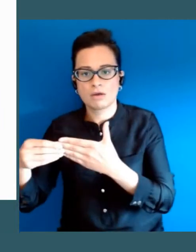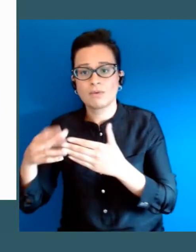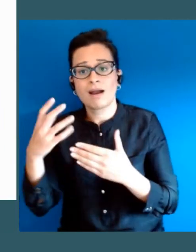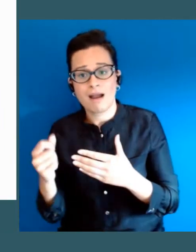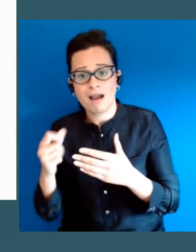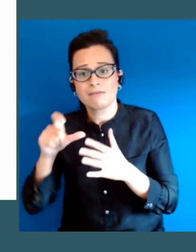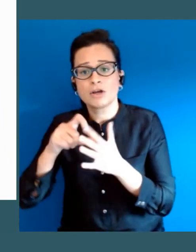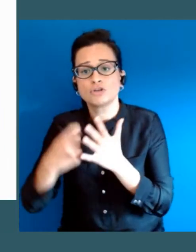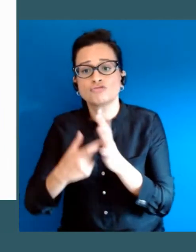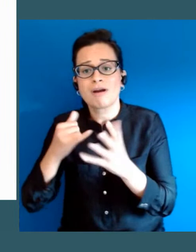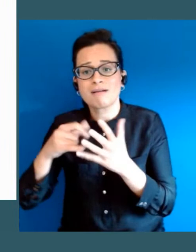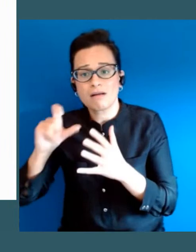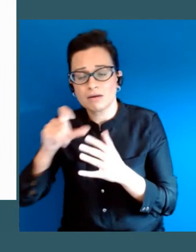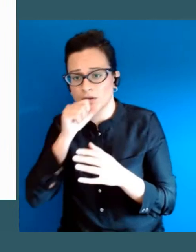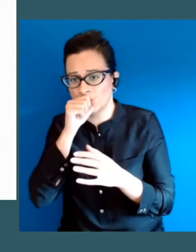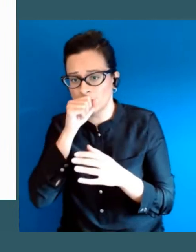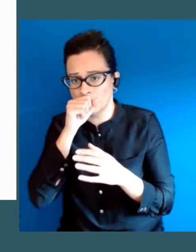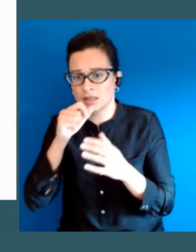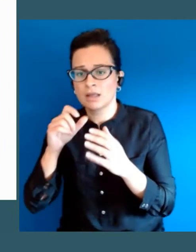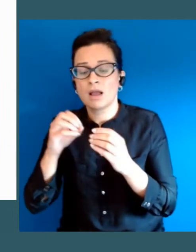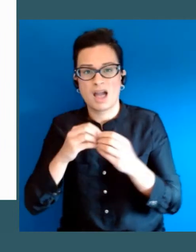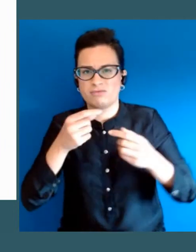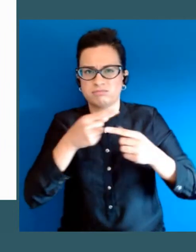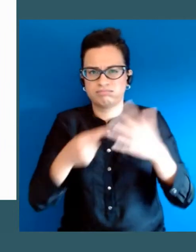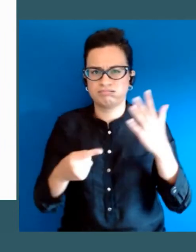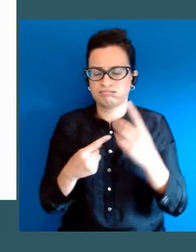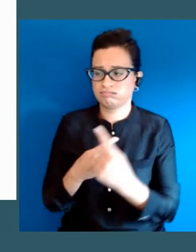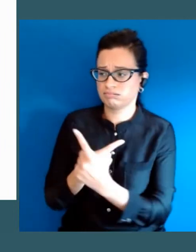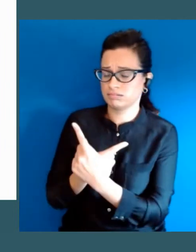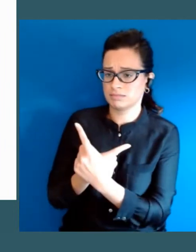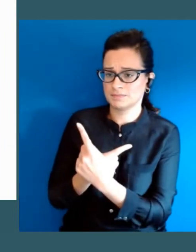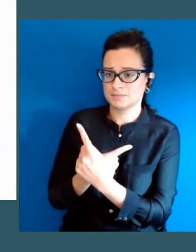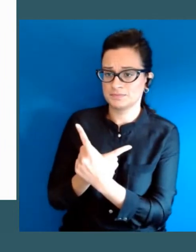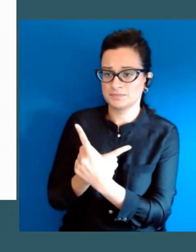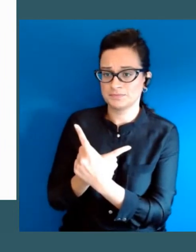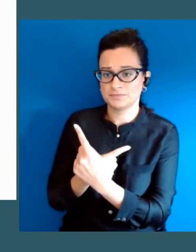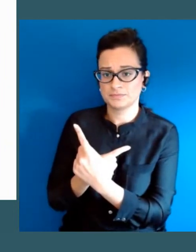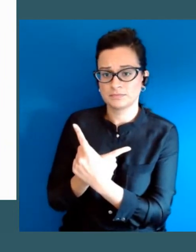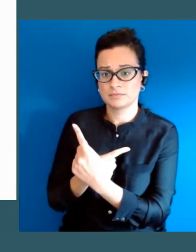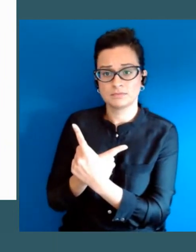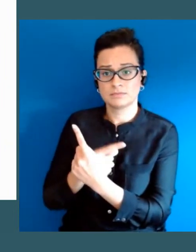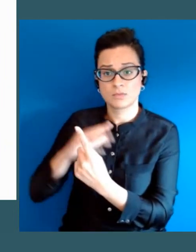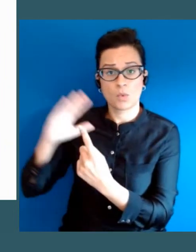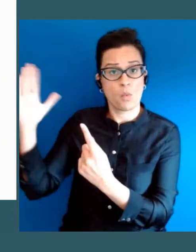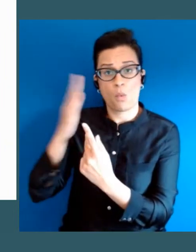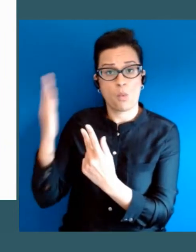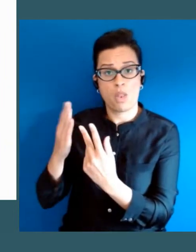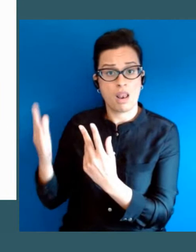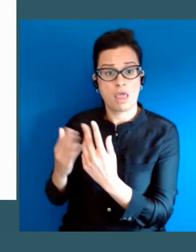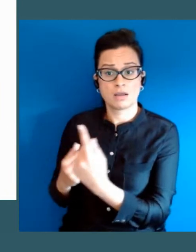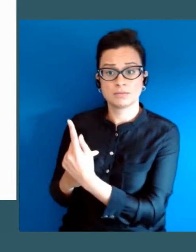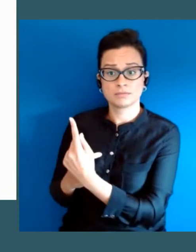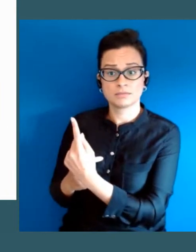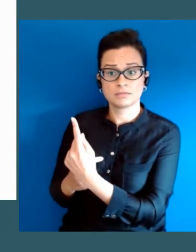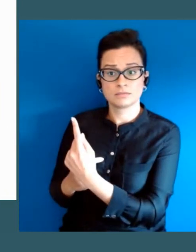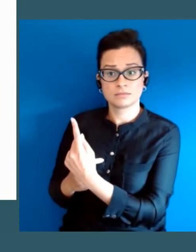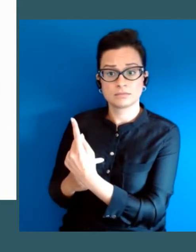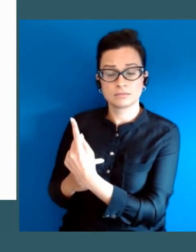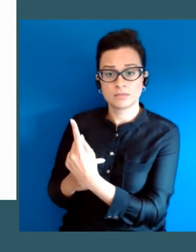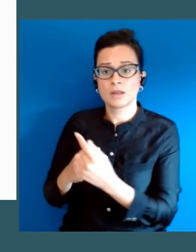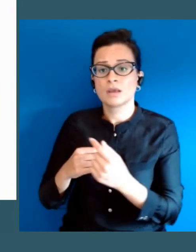European guidelines, ESPGHAN. We've got the BSACI guidelines that Gary touched on, and we've got NICE, as well as IMAP,